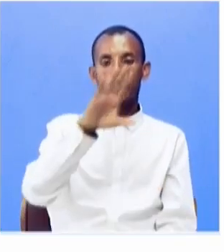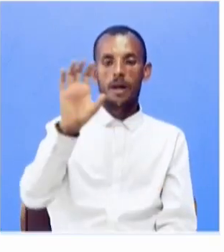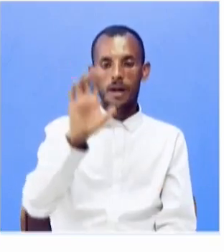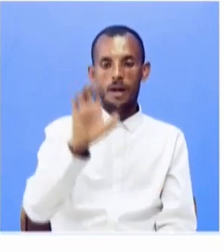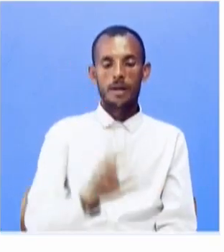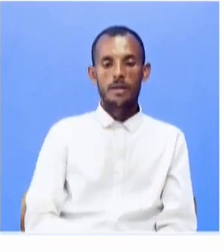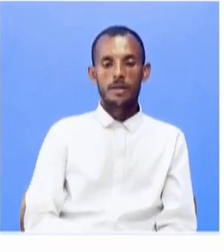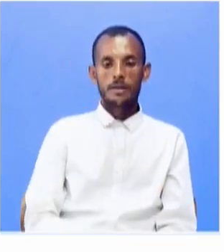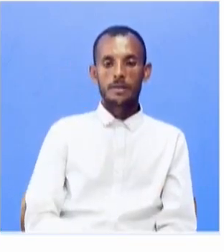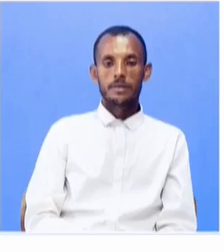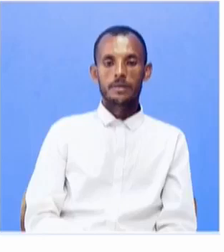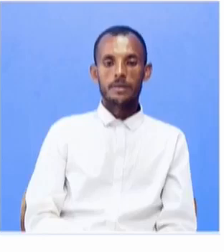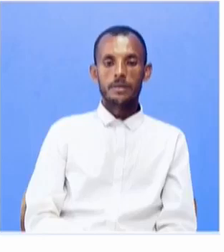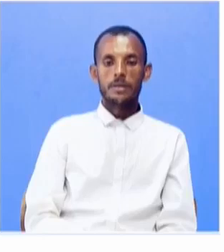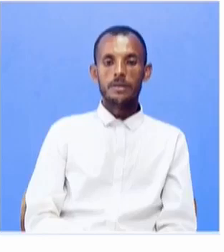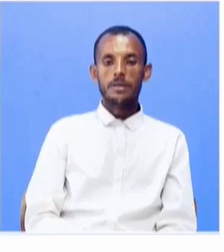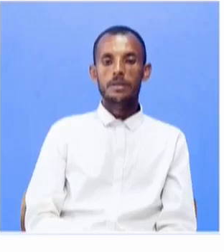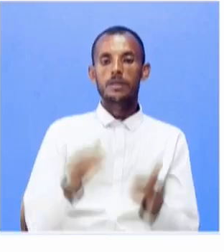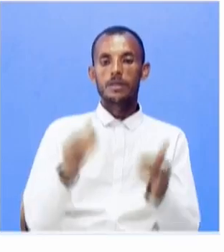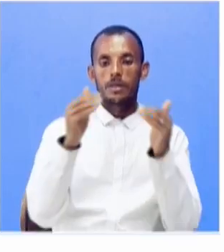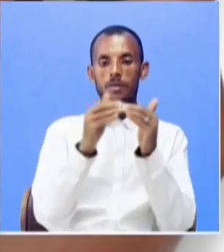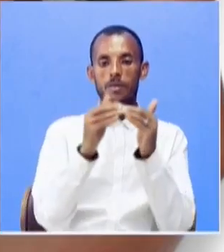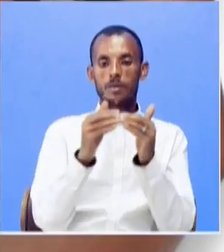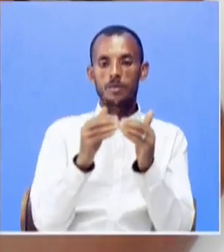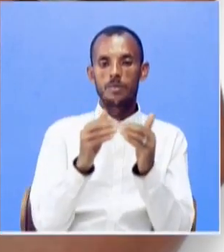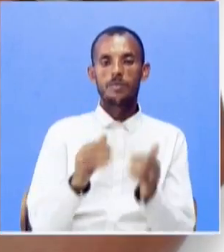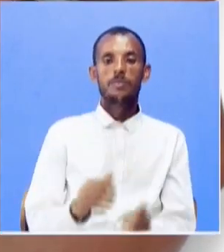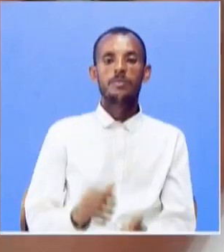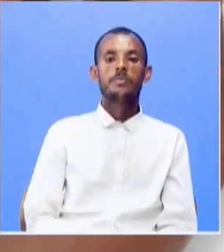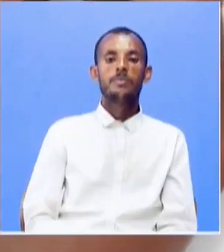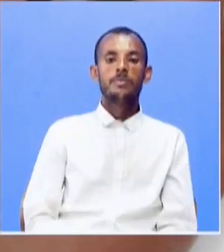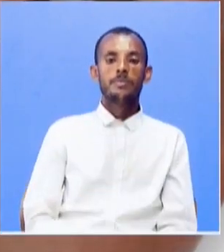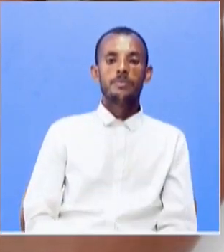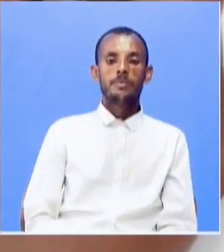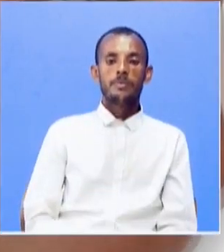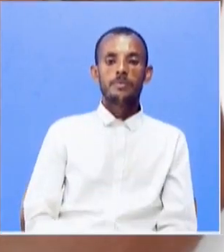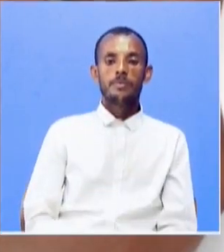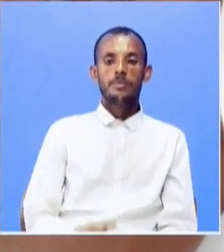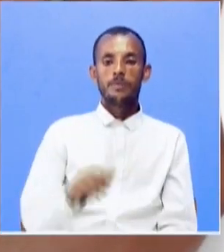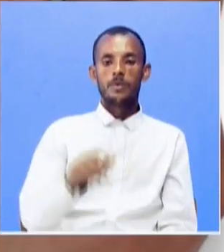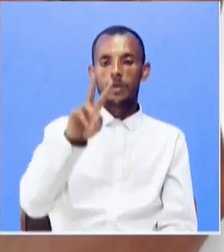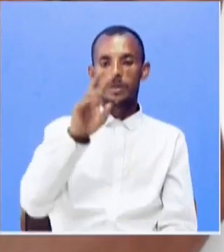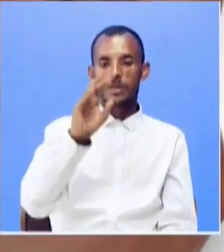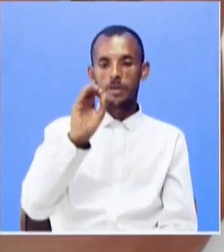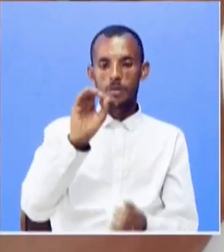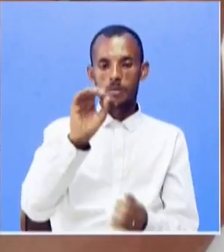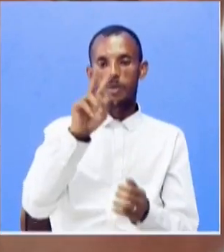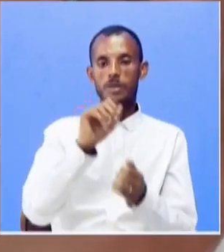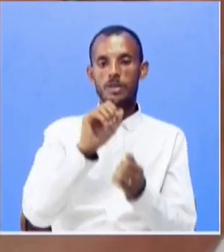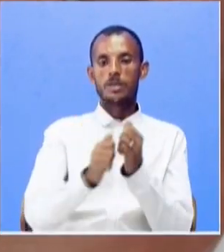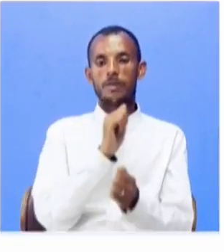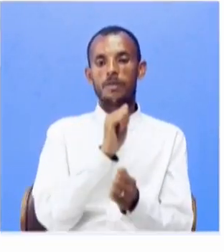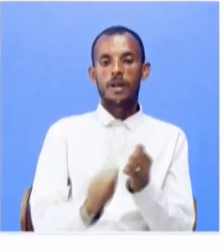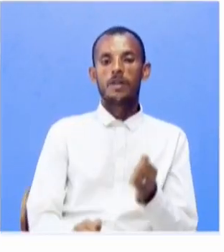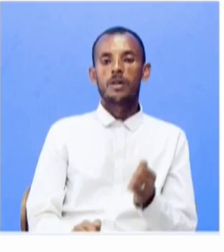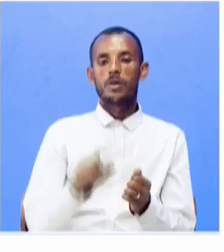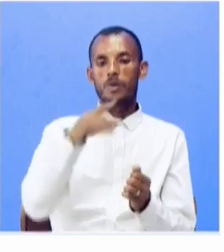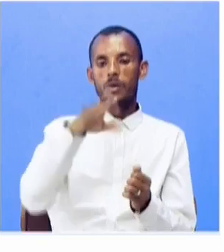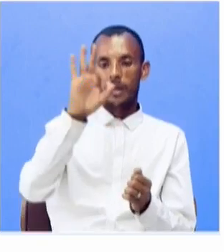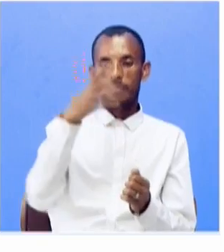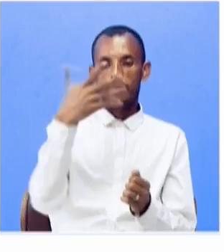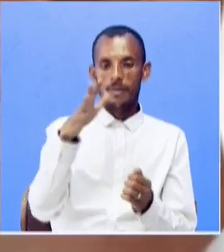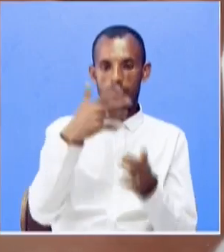1400. So this will be equal to, just cancel zeros, you have